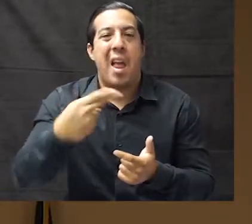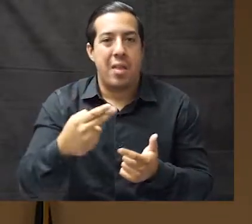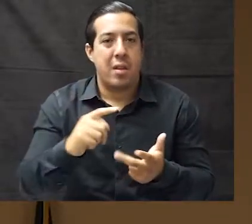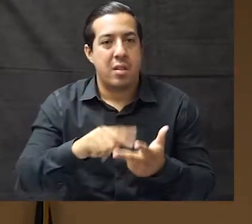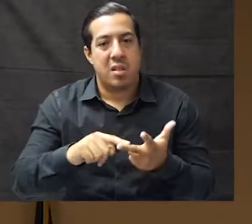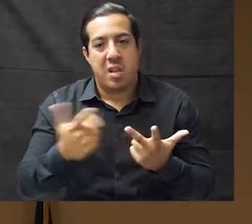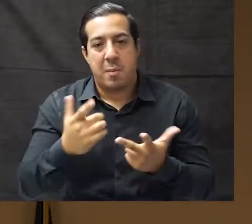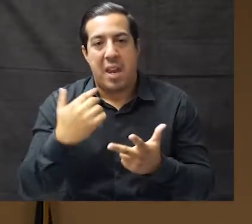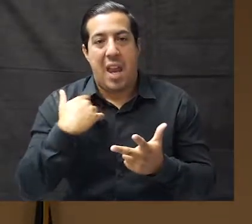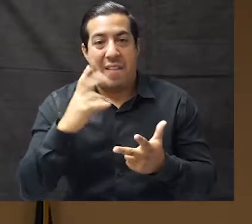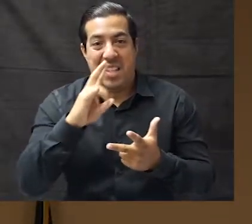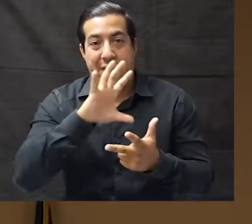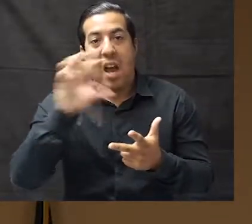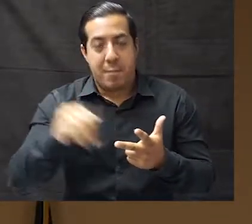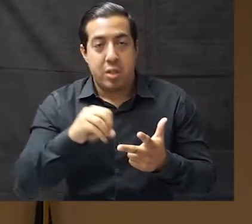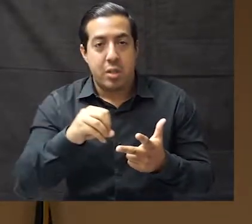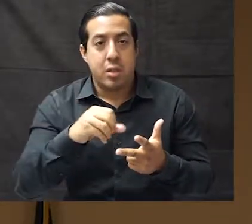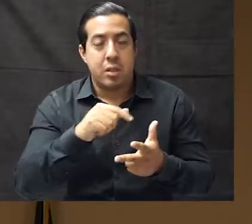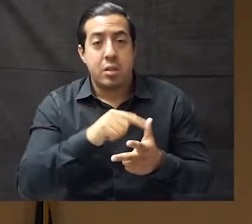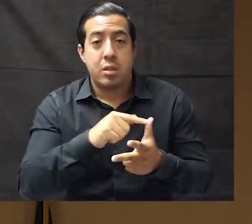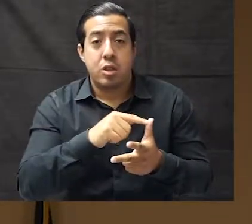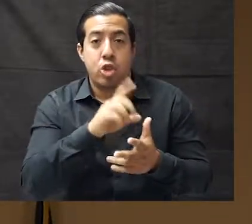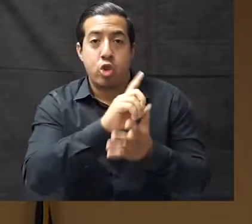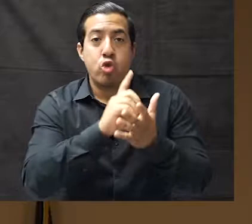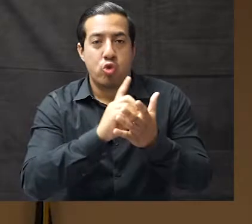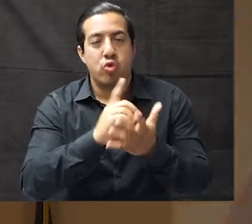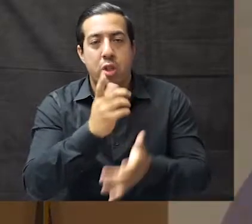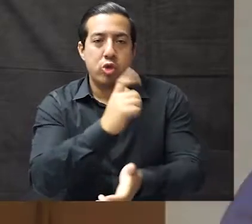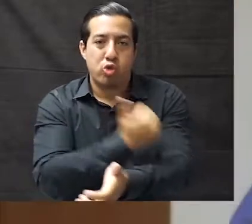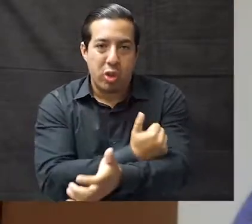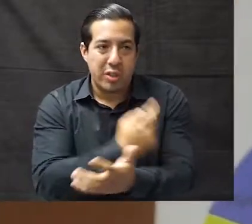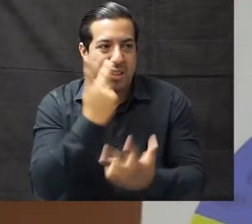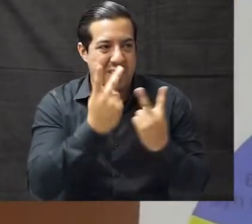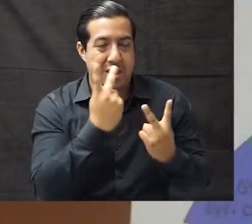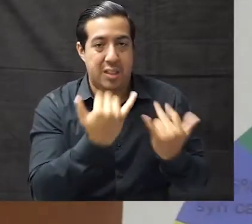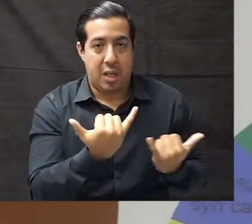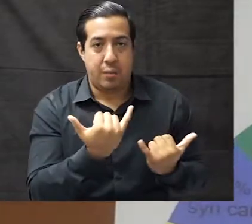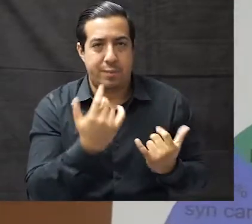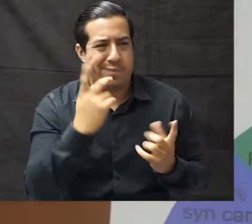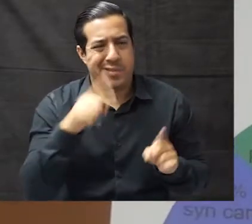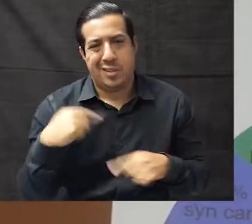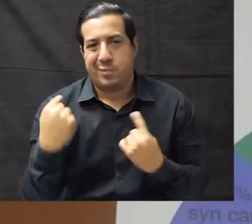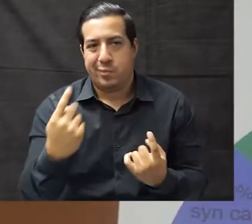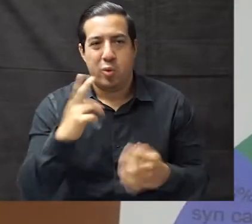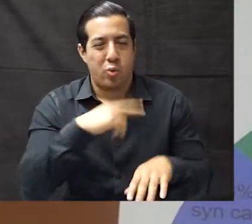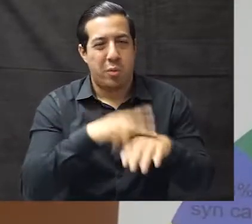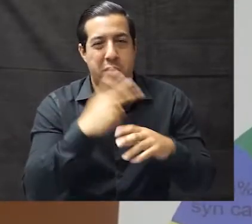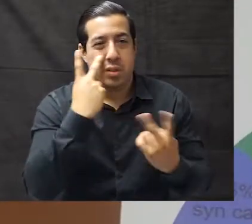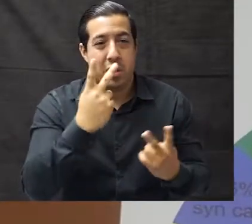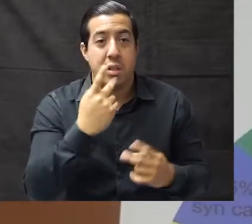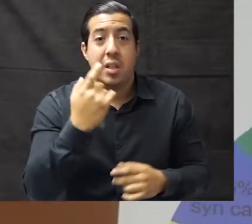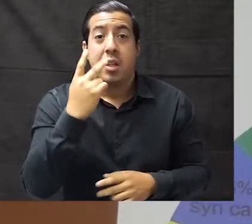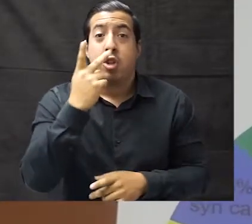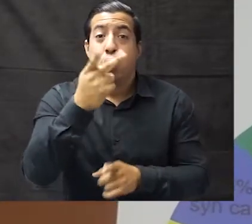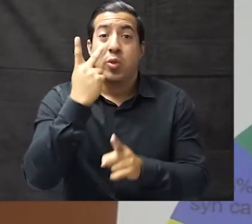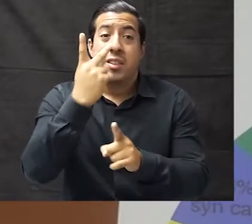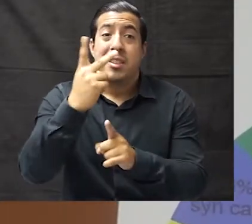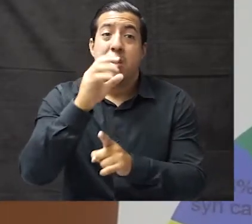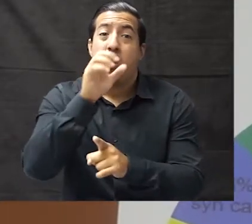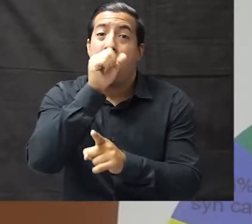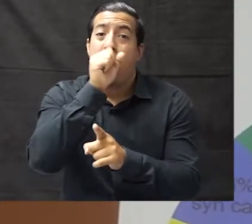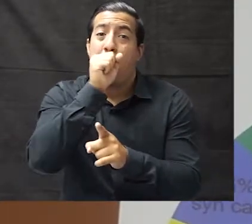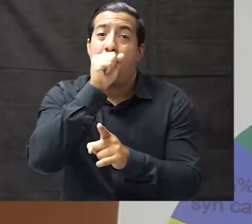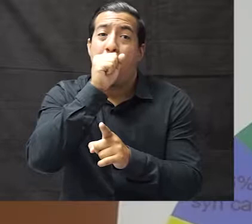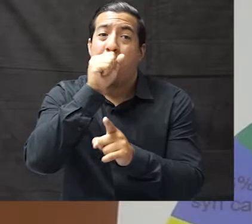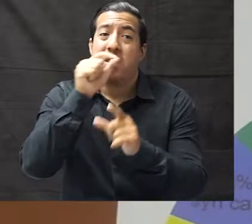tablets, and I've got some pictures of these, that are starting to be anything and everything. And that's growing. That's the part I'm worried